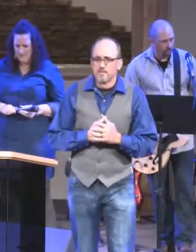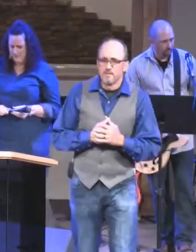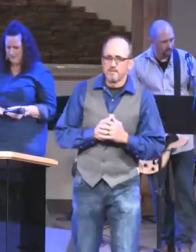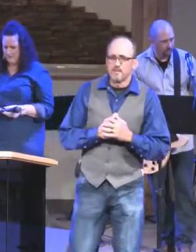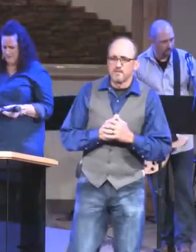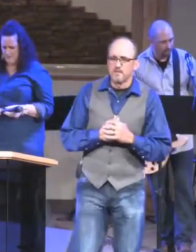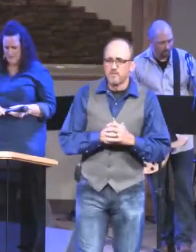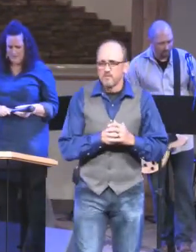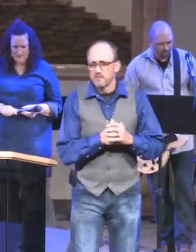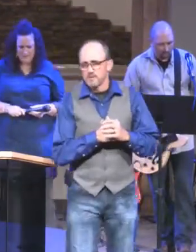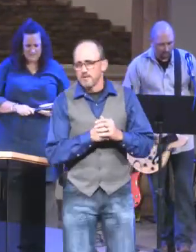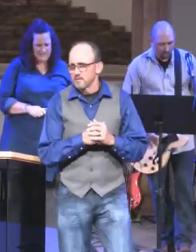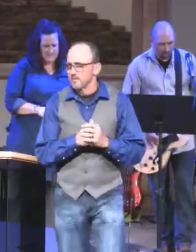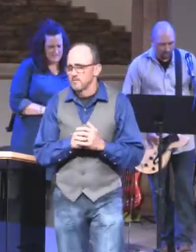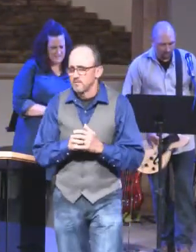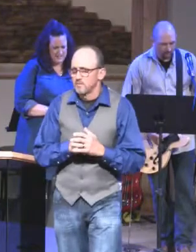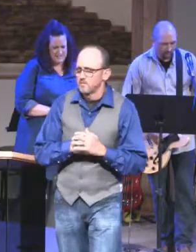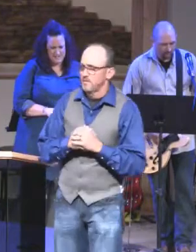Oh,